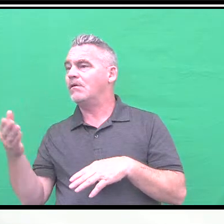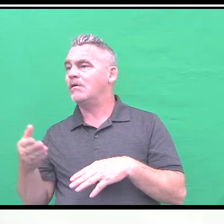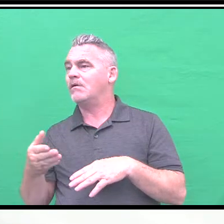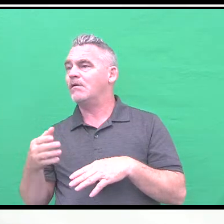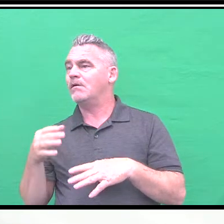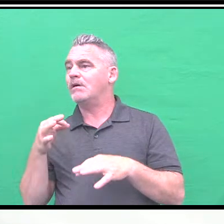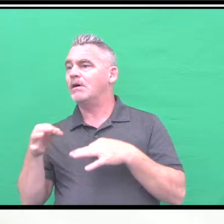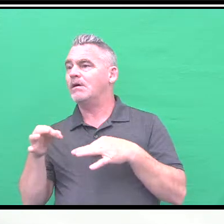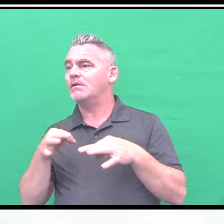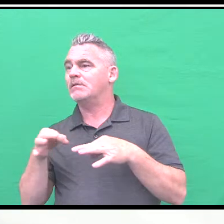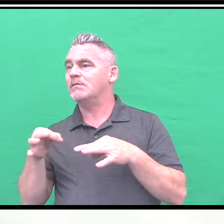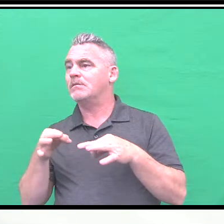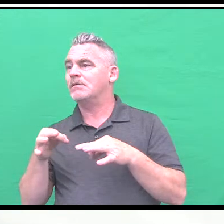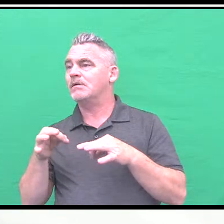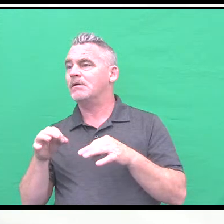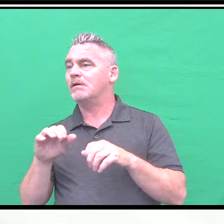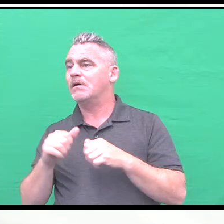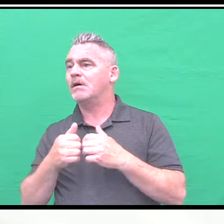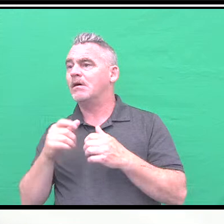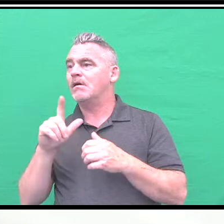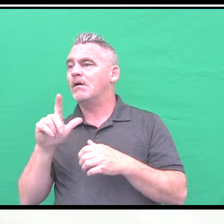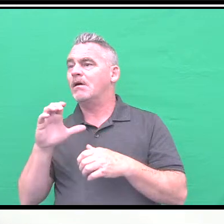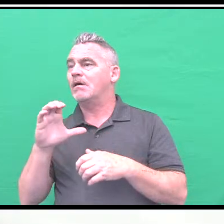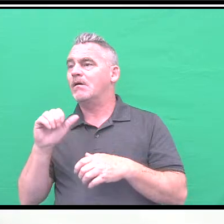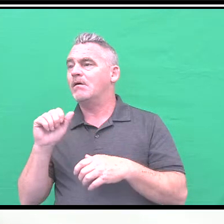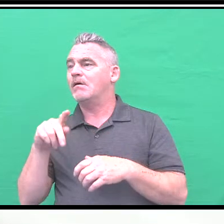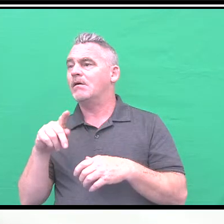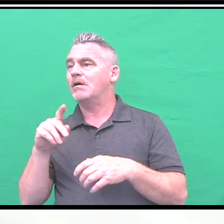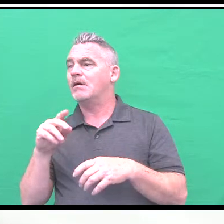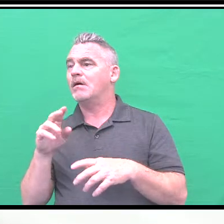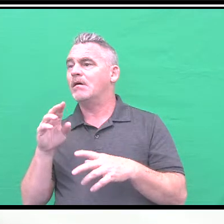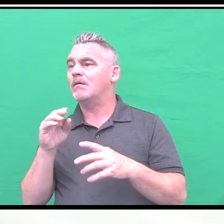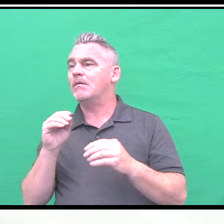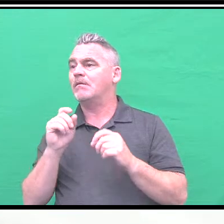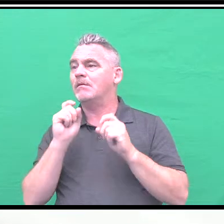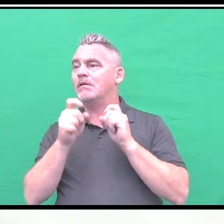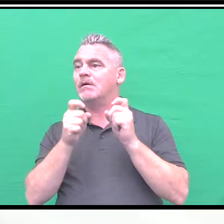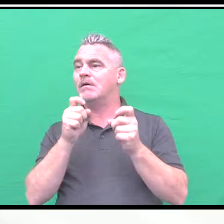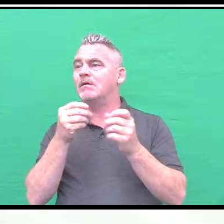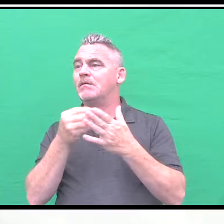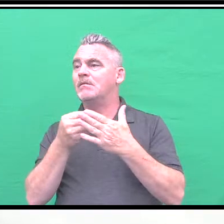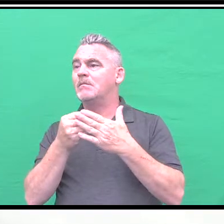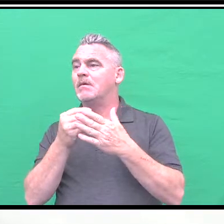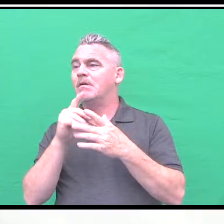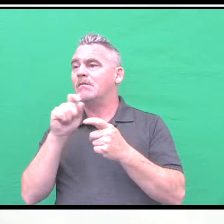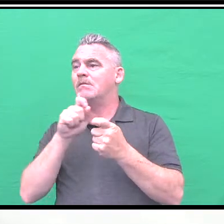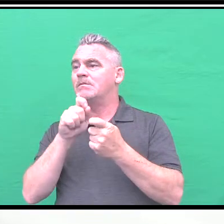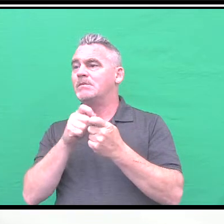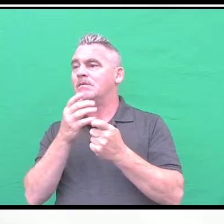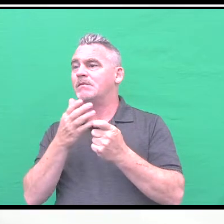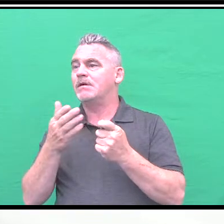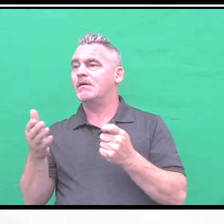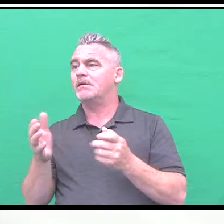the LCAP assigned money to the special education children.